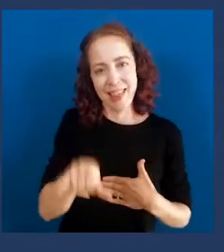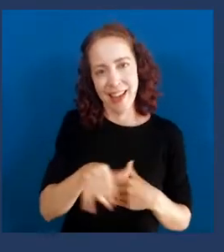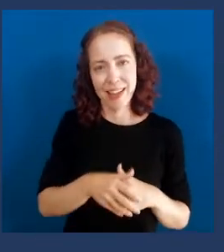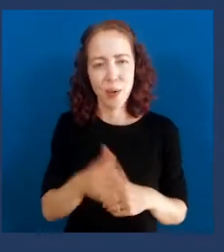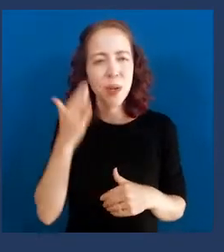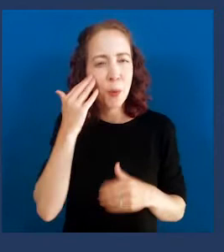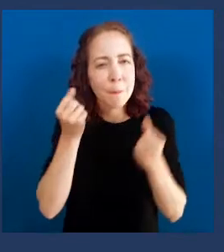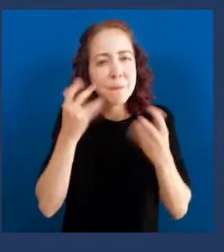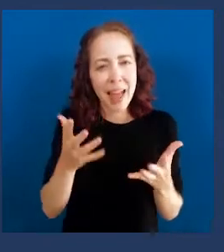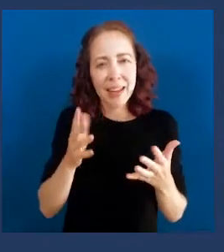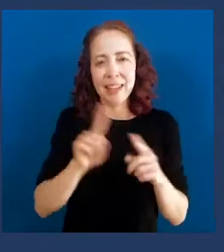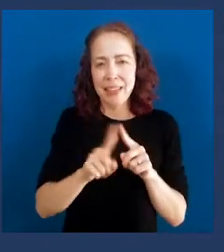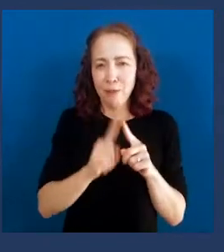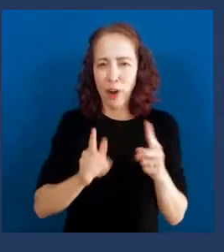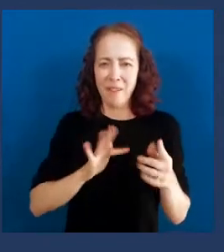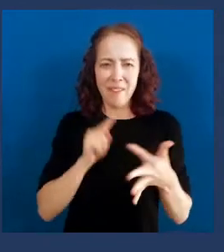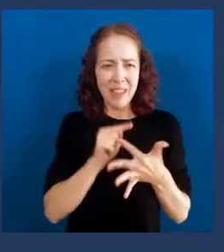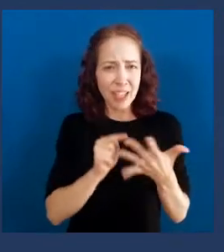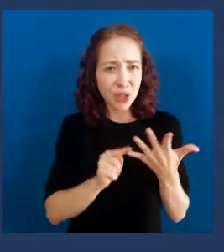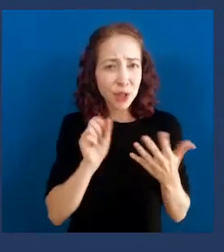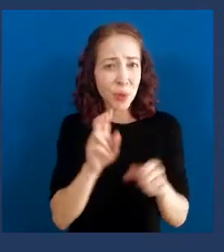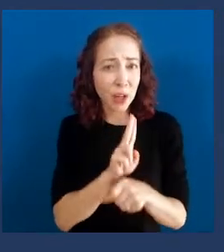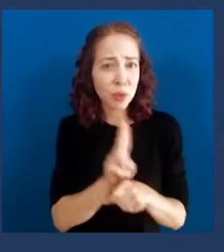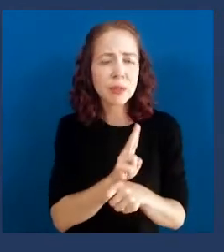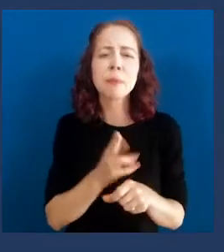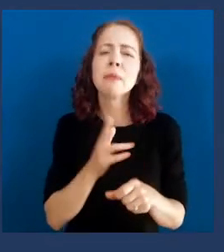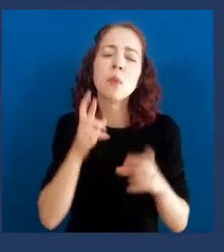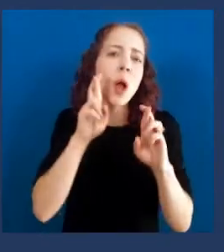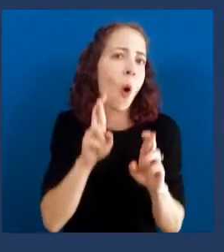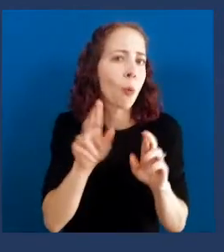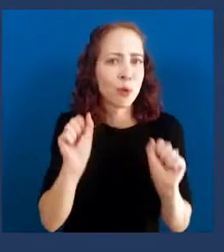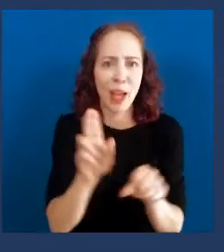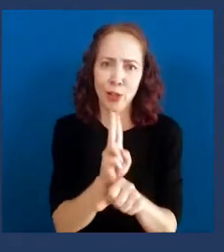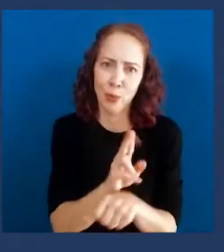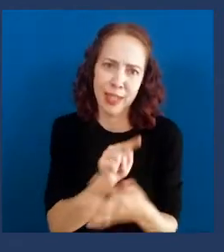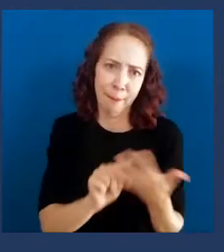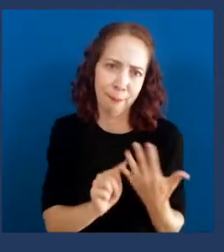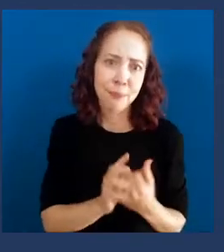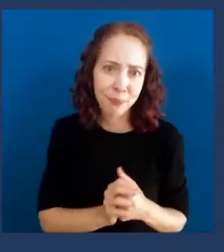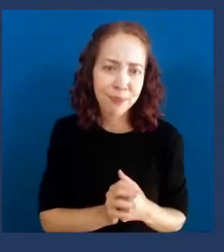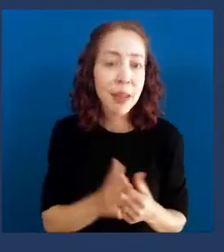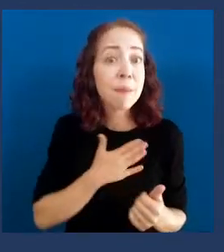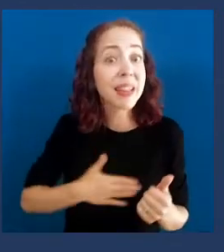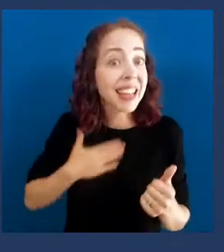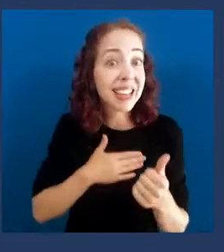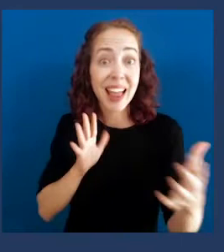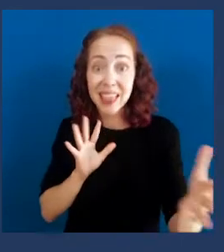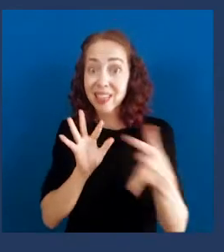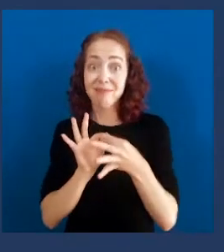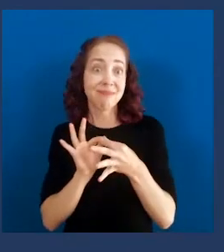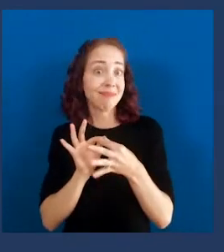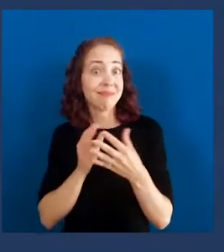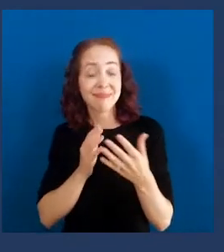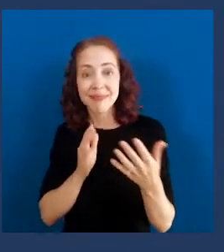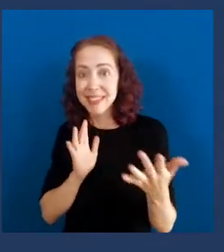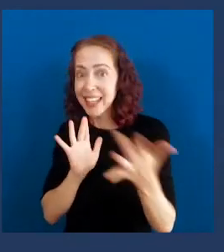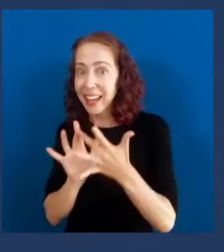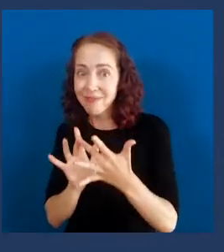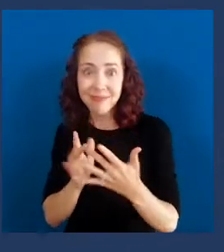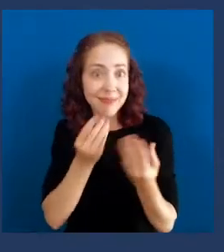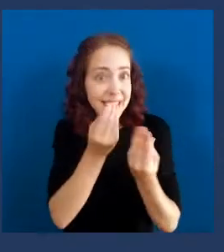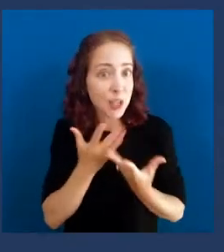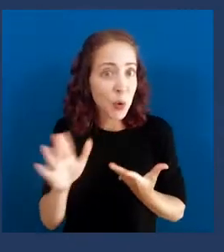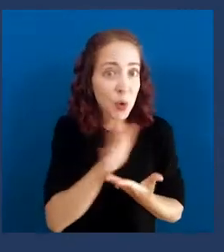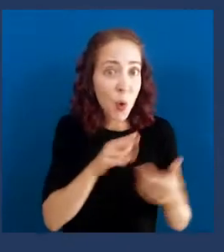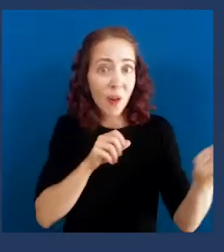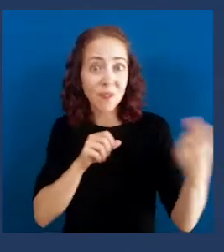out there that people can benefit from. We hope you can use them. Continue to keep us grounded. Please reach out and let us know your feedback and questions